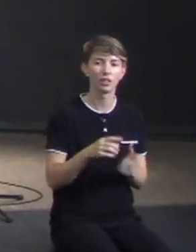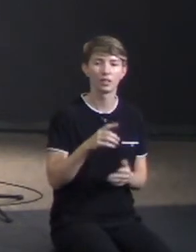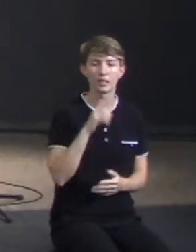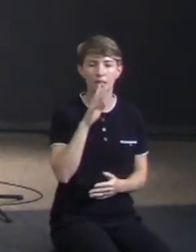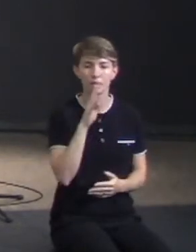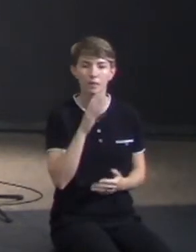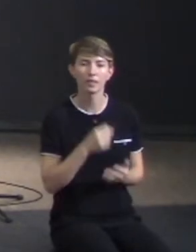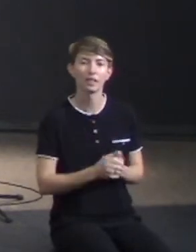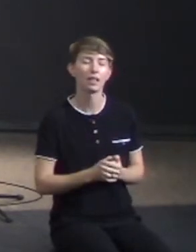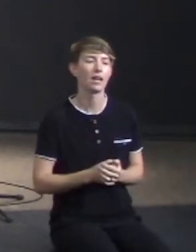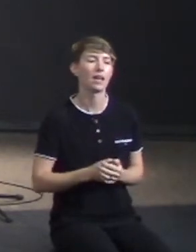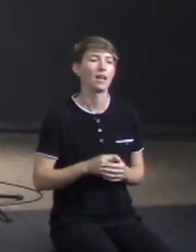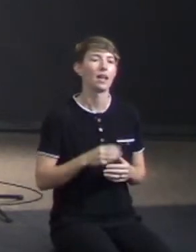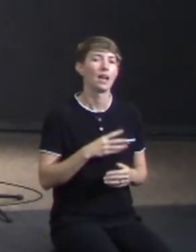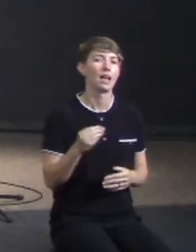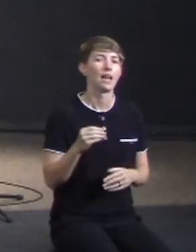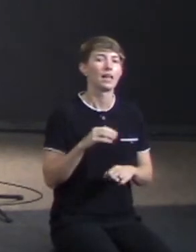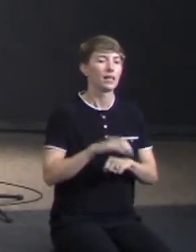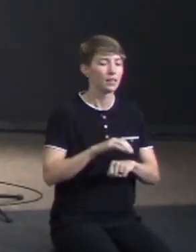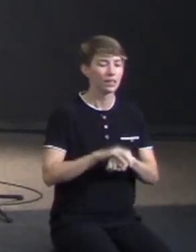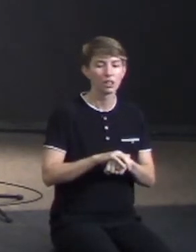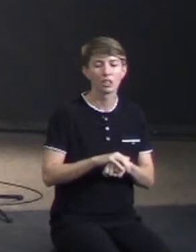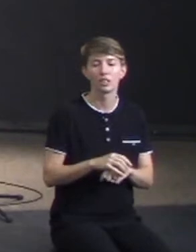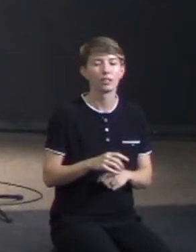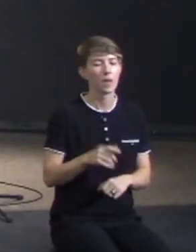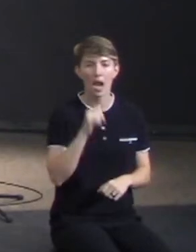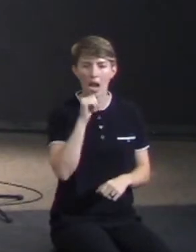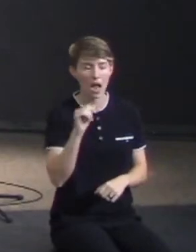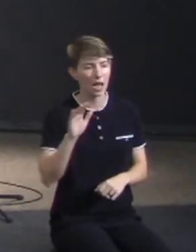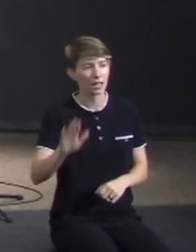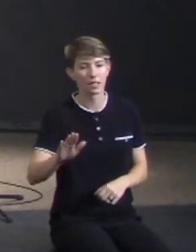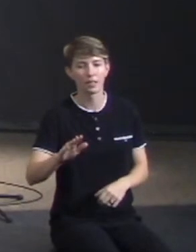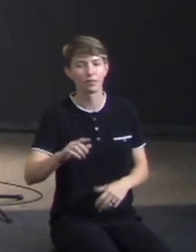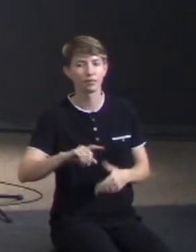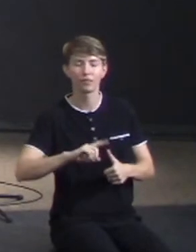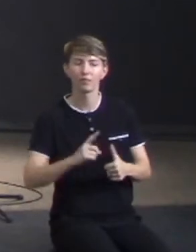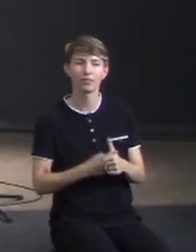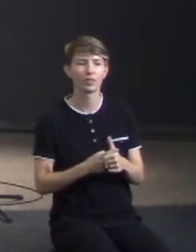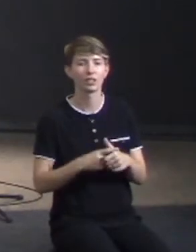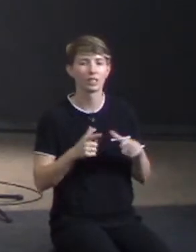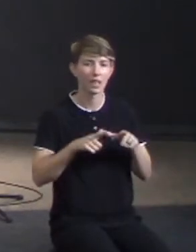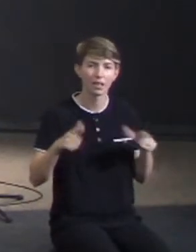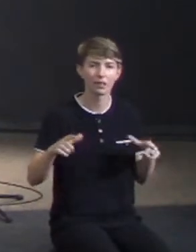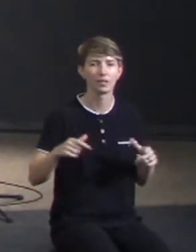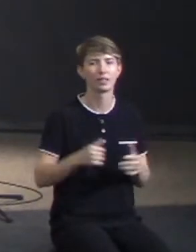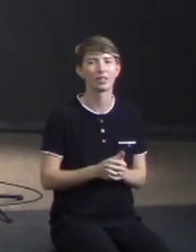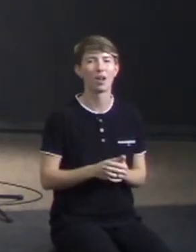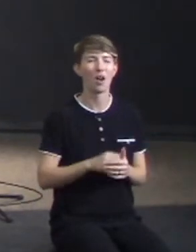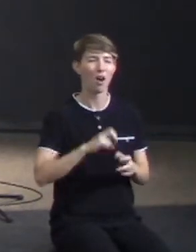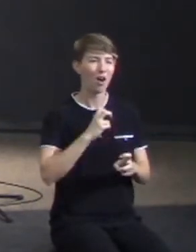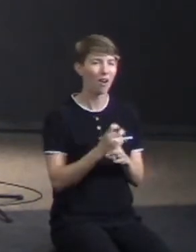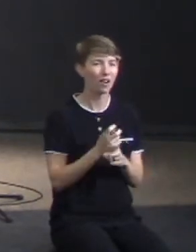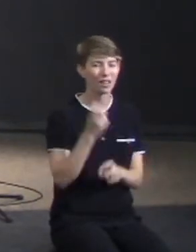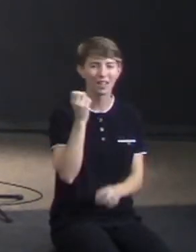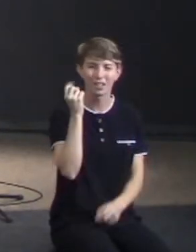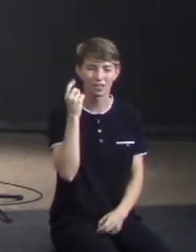English isn't his first language. So it's kind of difficult to understand him because he has a very thick accent.